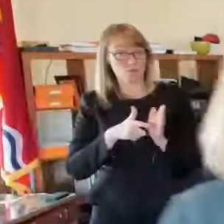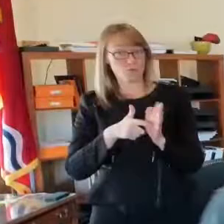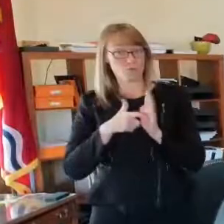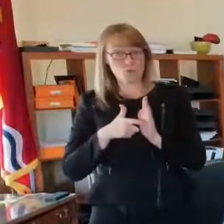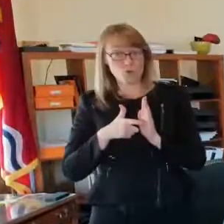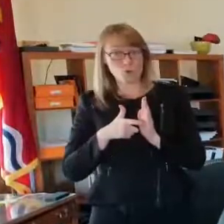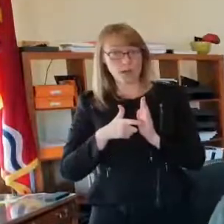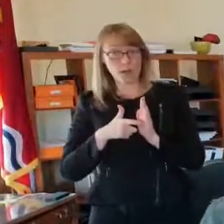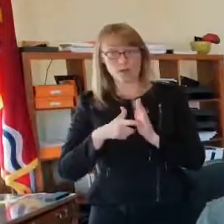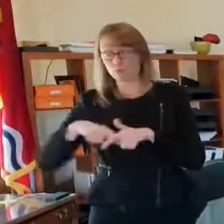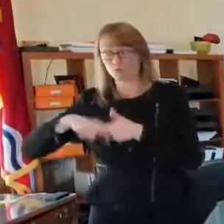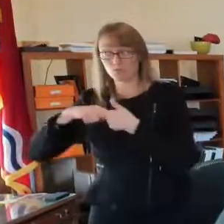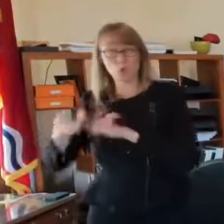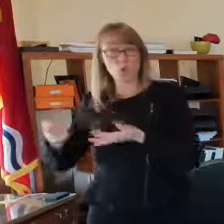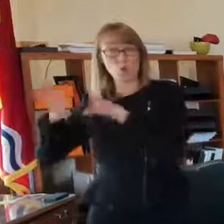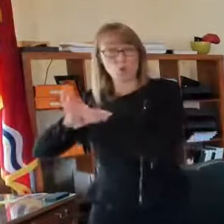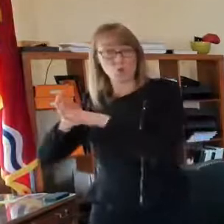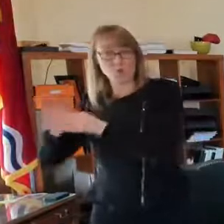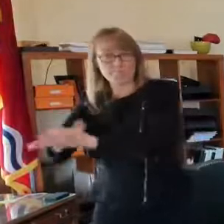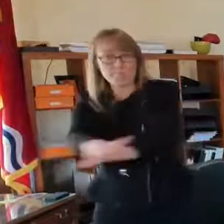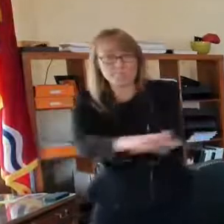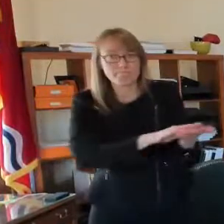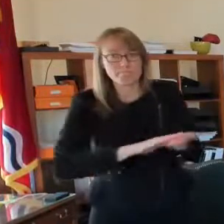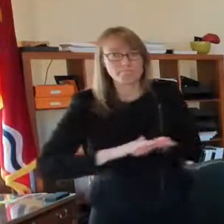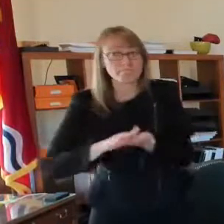sorry guys, I'm gonna sneeze there in a minute.